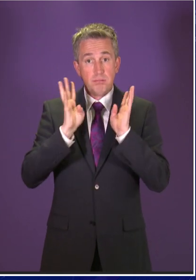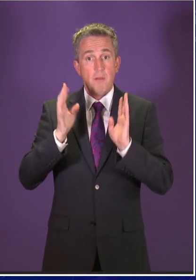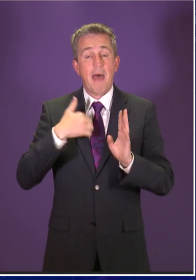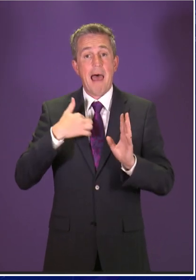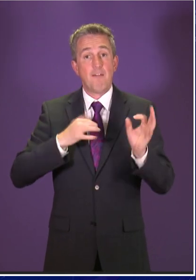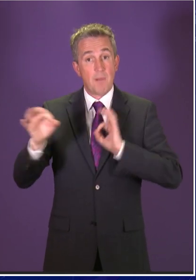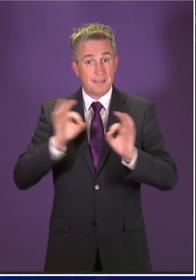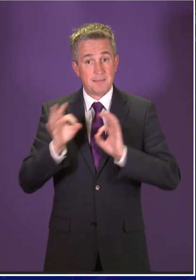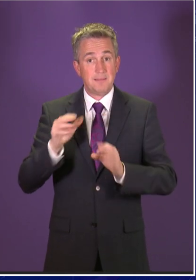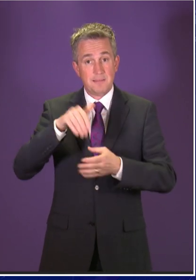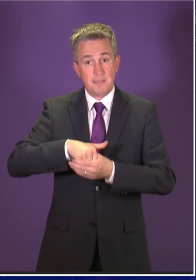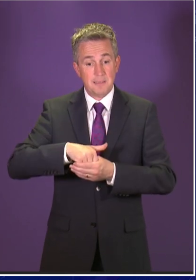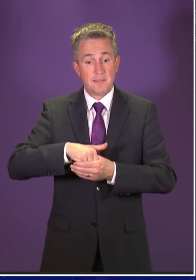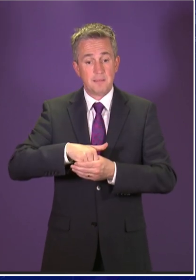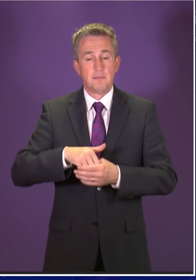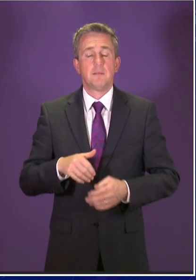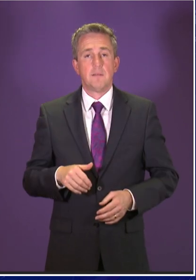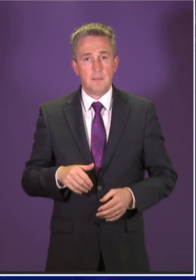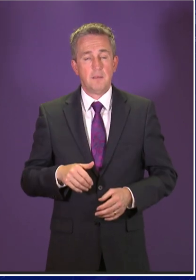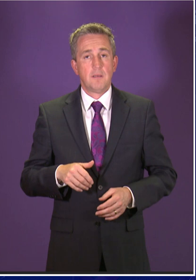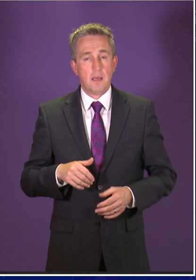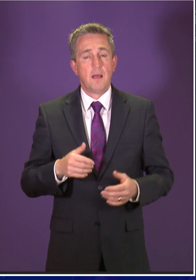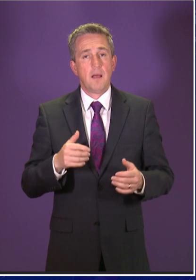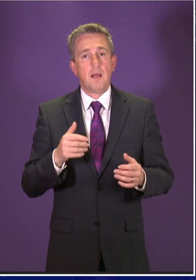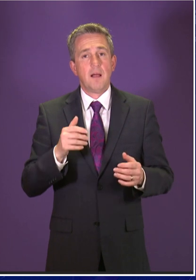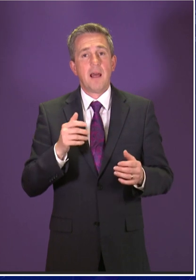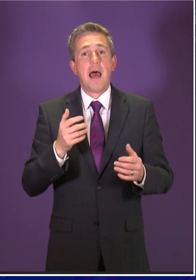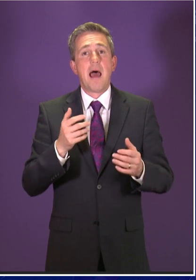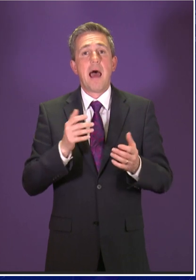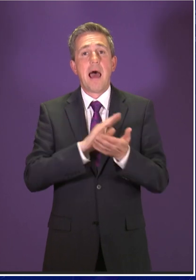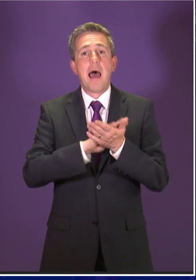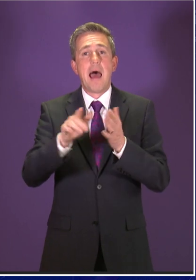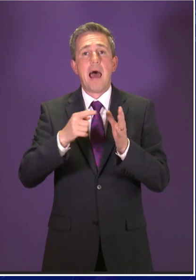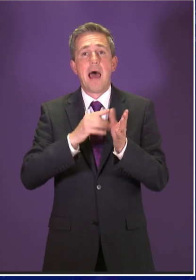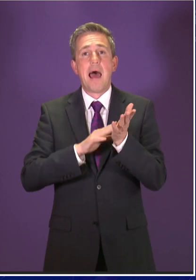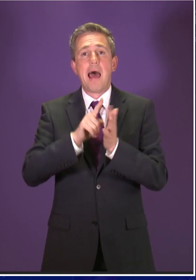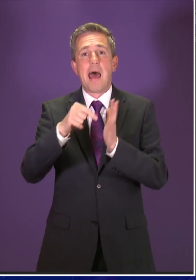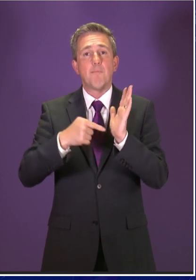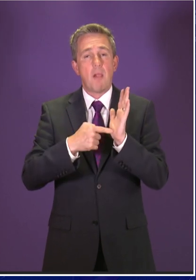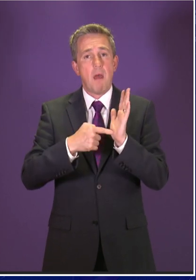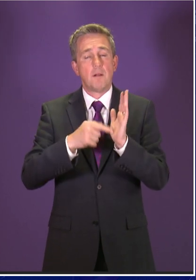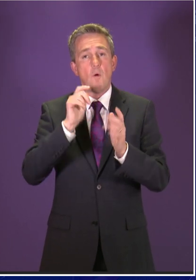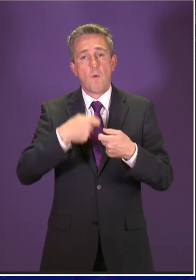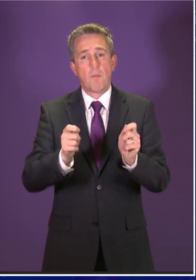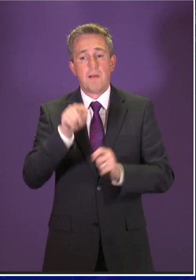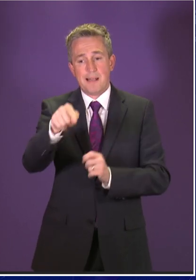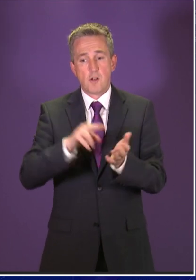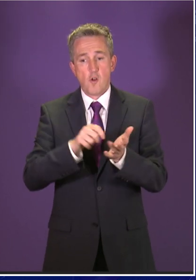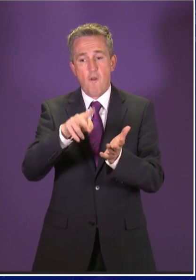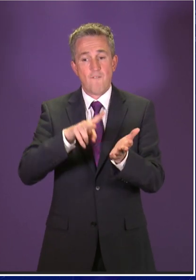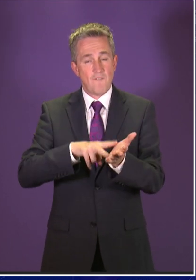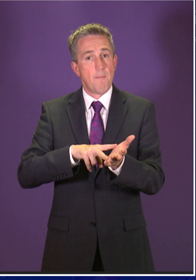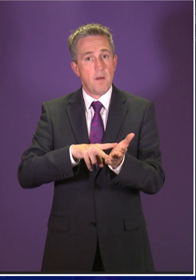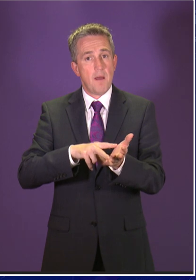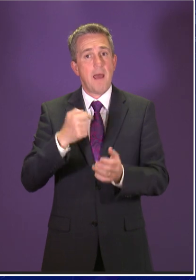have acted in. Moreover, another new version of Hamlet will also be premiered in November, in which I am going